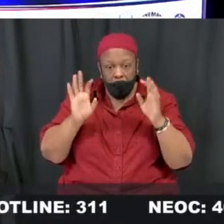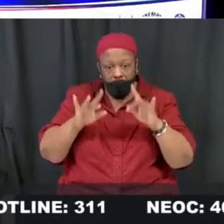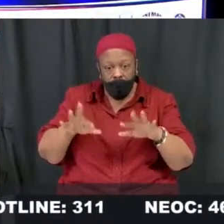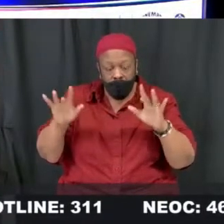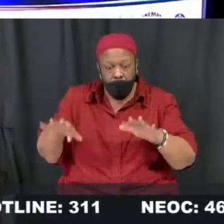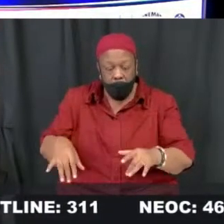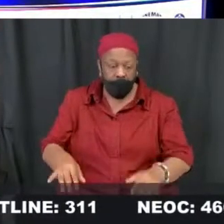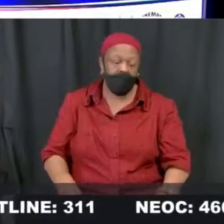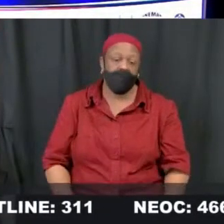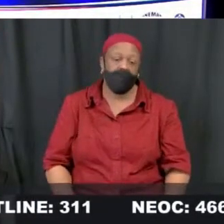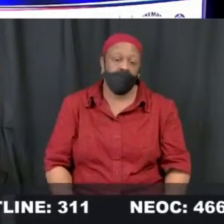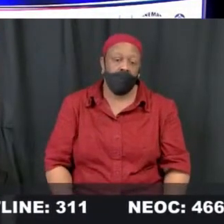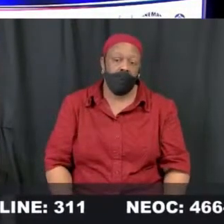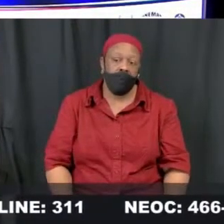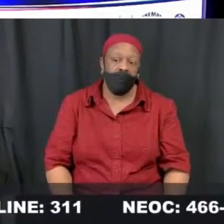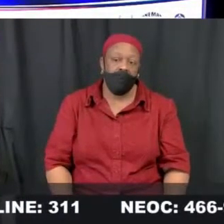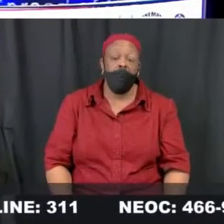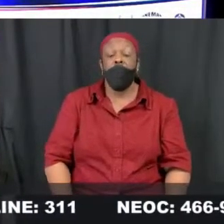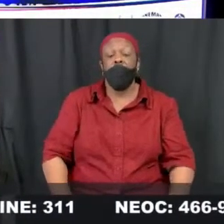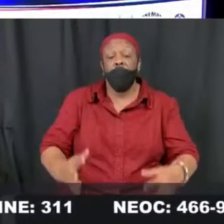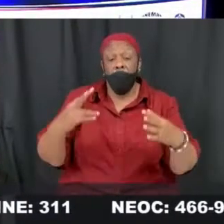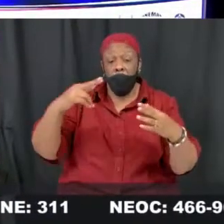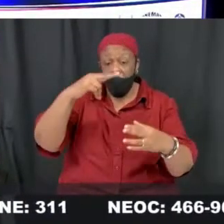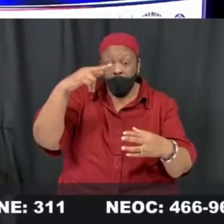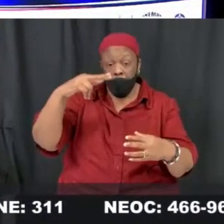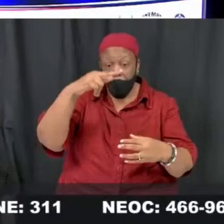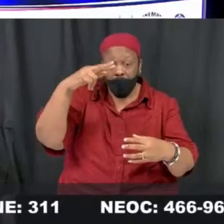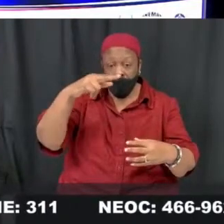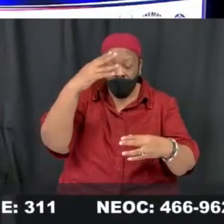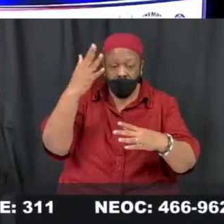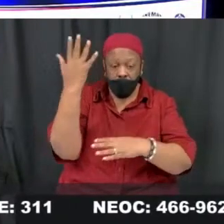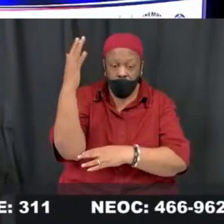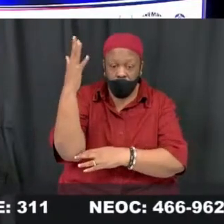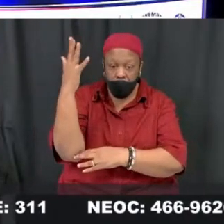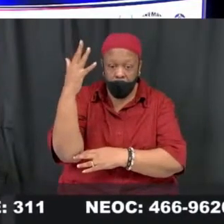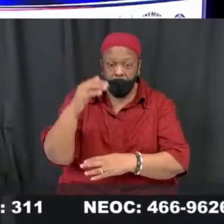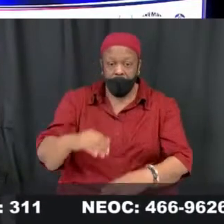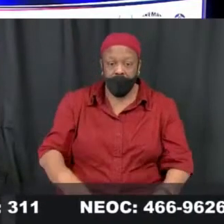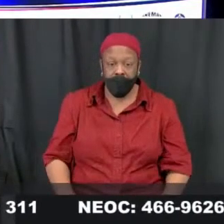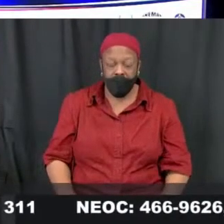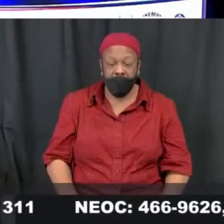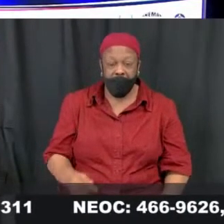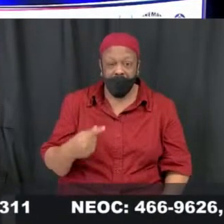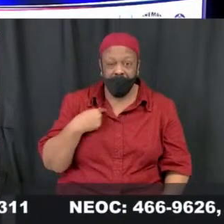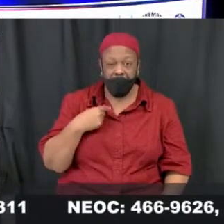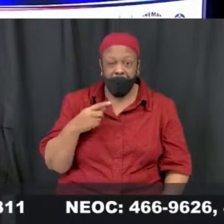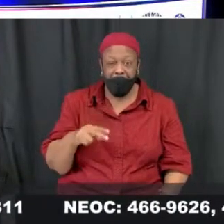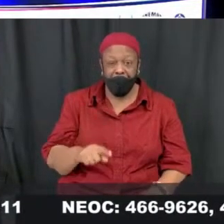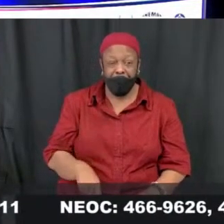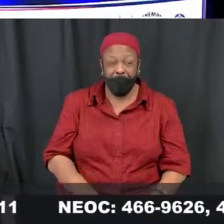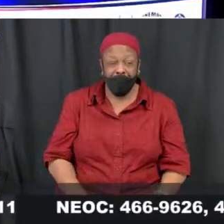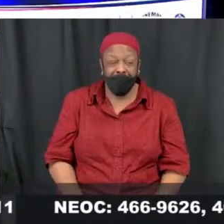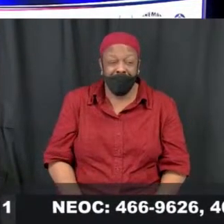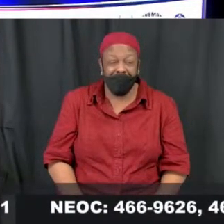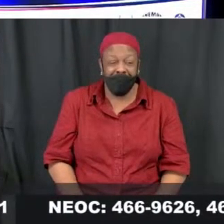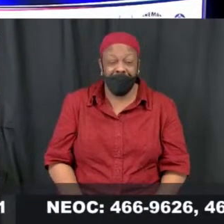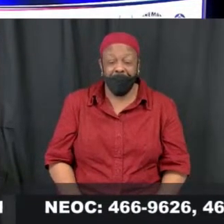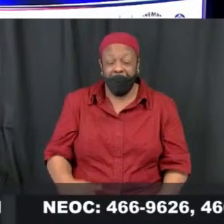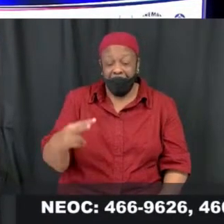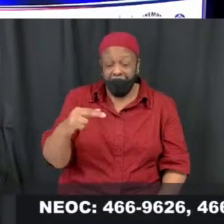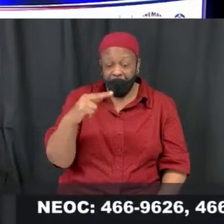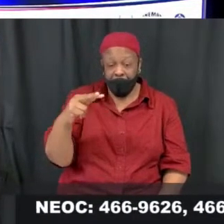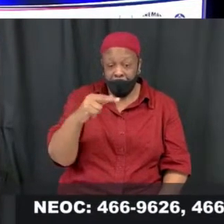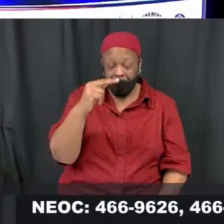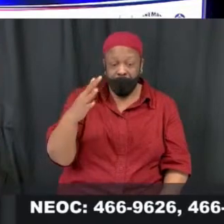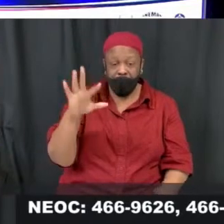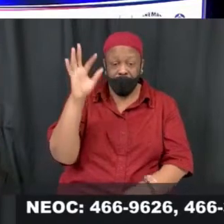your trees. Not to cut them, but you should clip them. If you need to cut them, well, you will have to make that determination. Ladies and